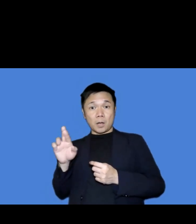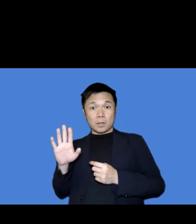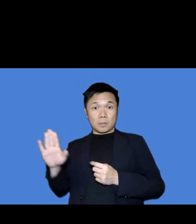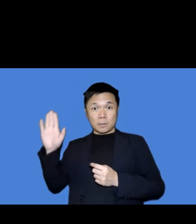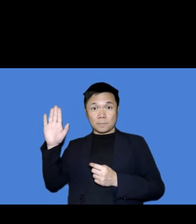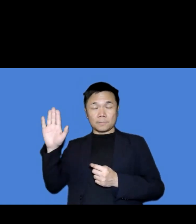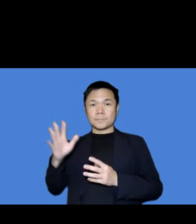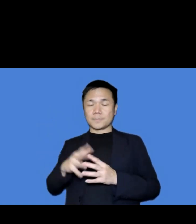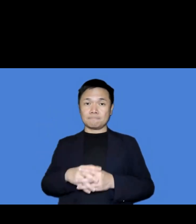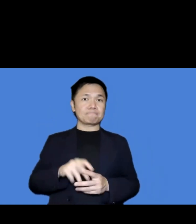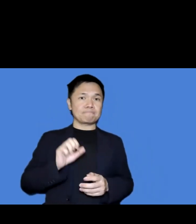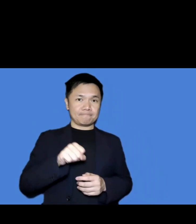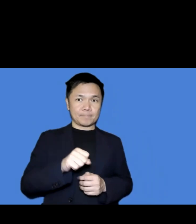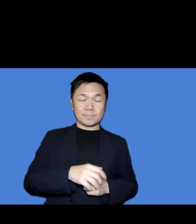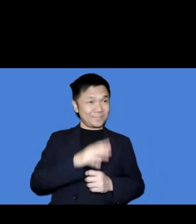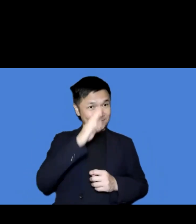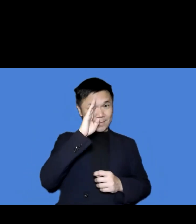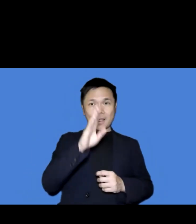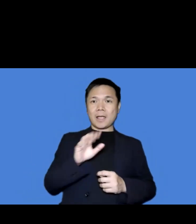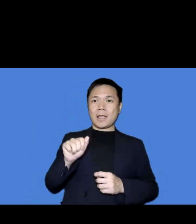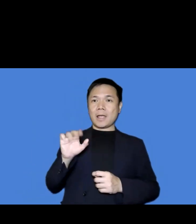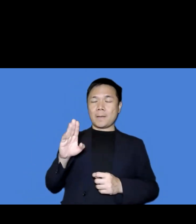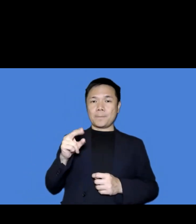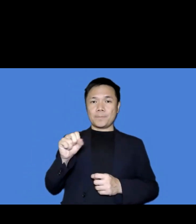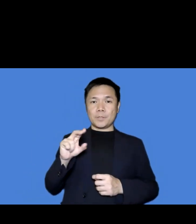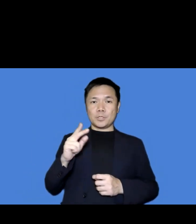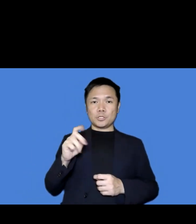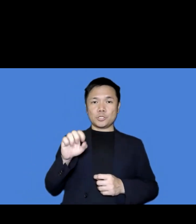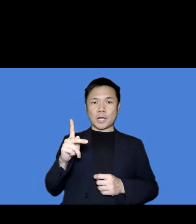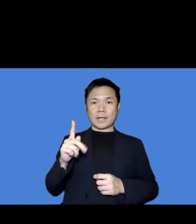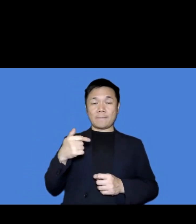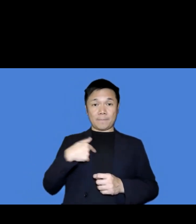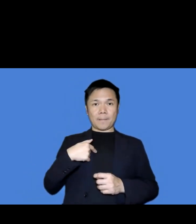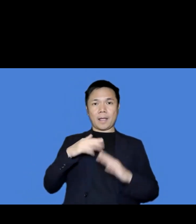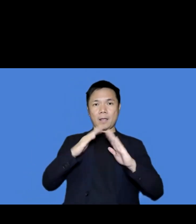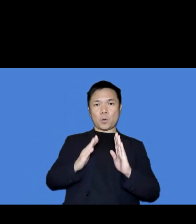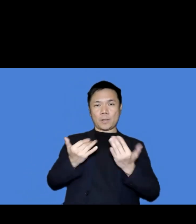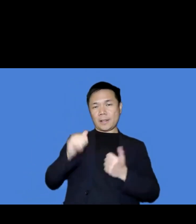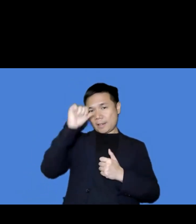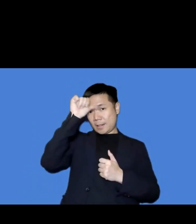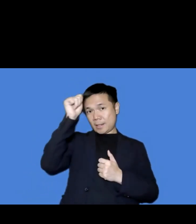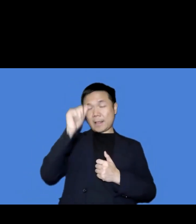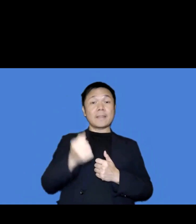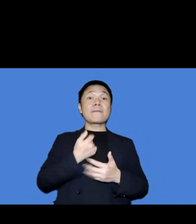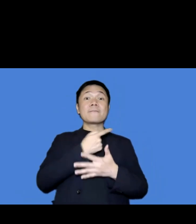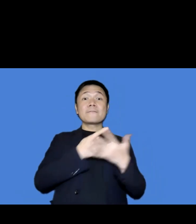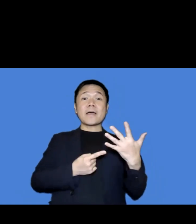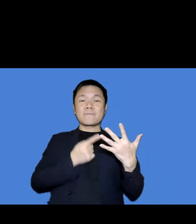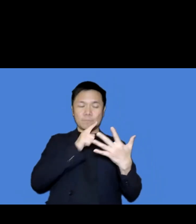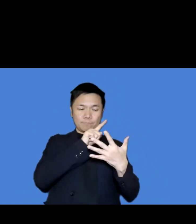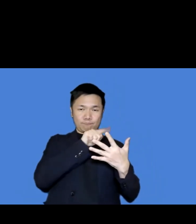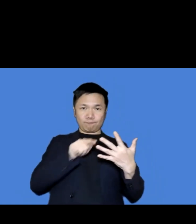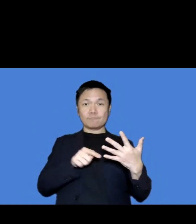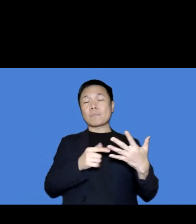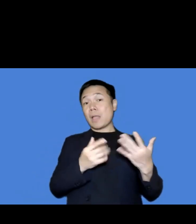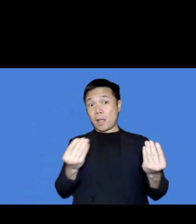Yeah. Hello, I'm Abhishek from India. So basically, I would like to share 5 pointers with respect to that demands that need